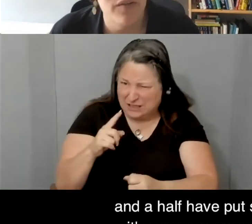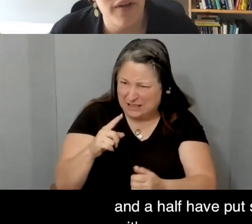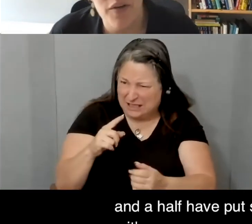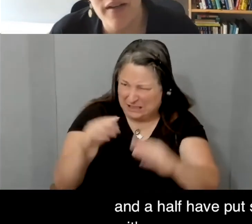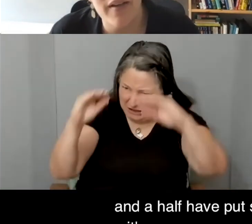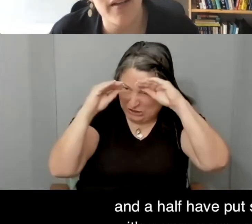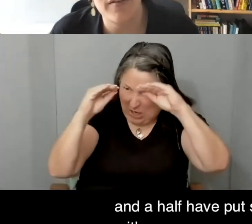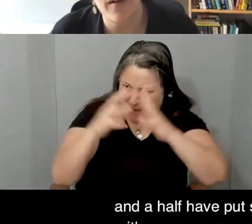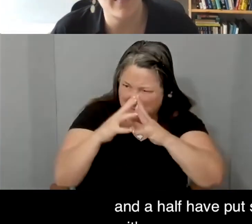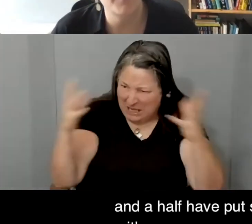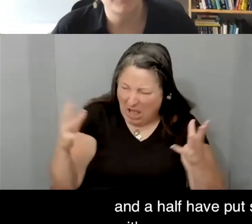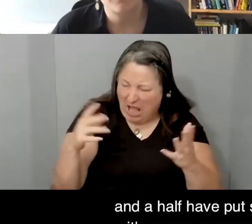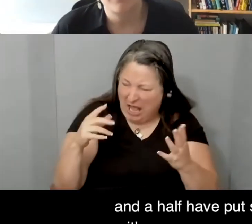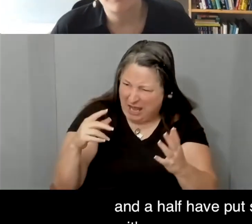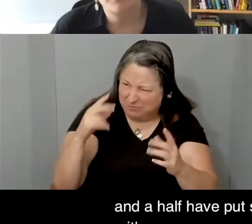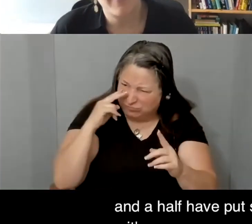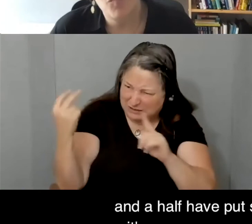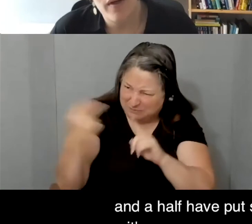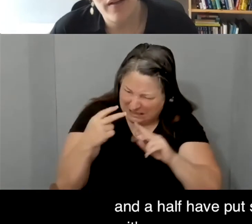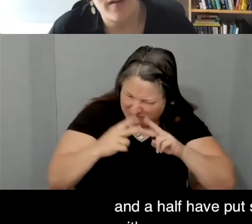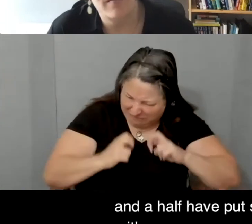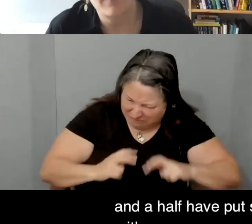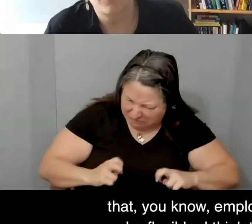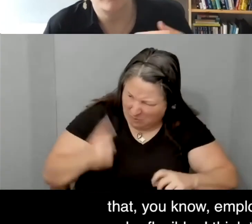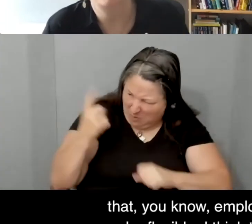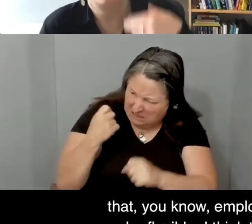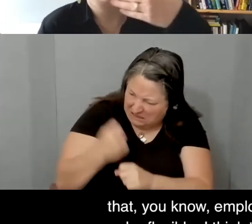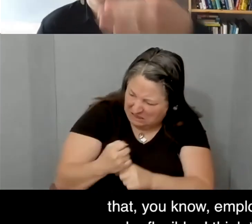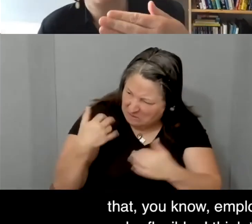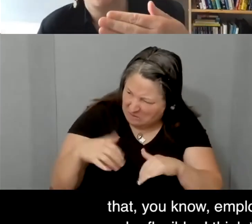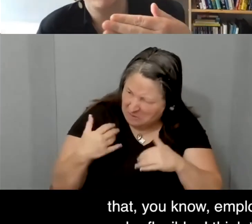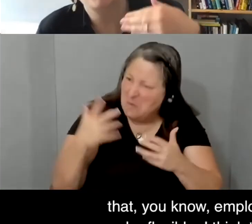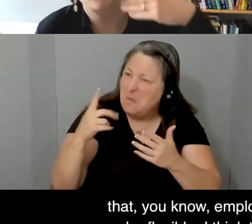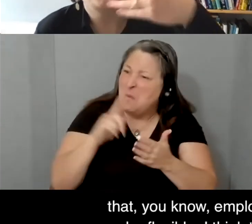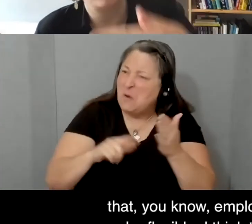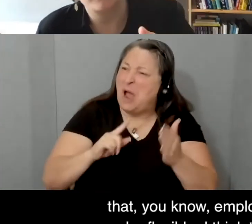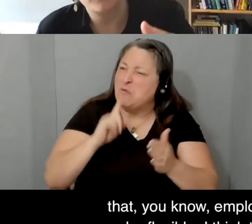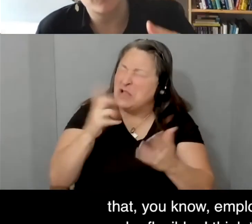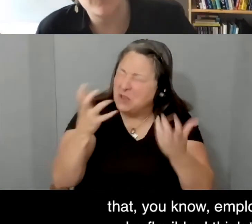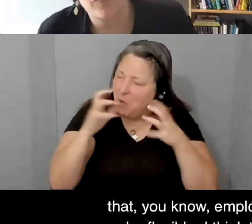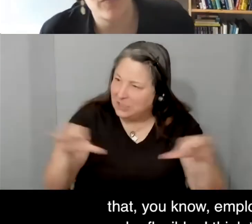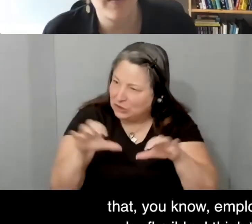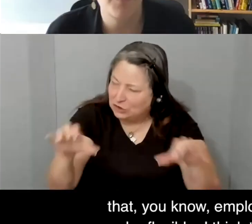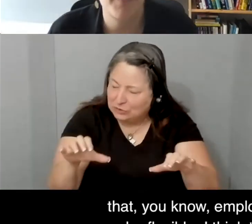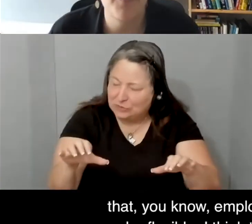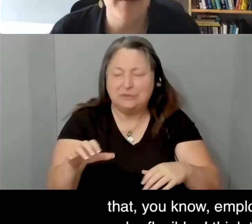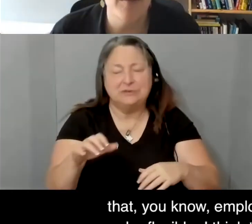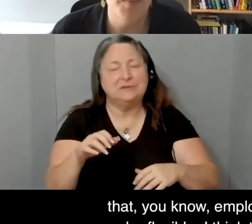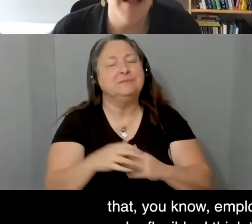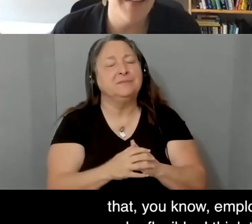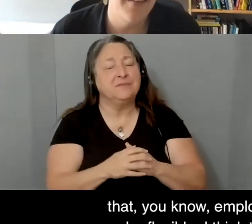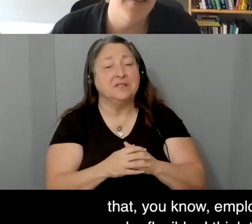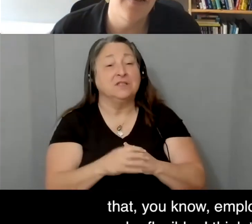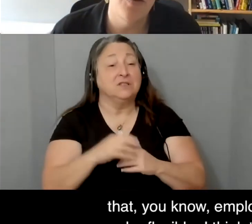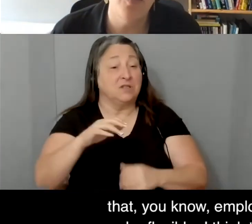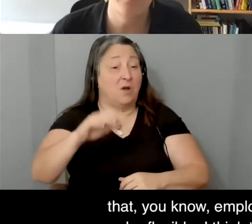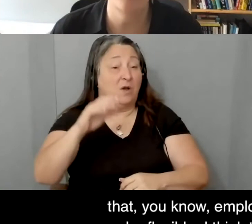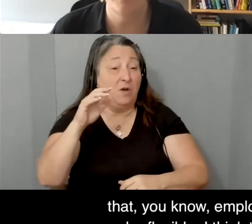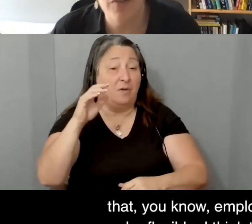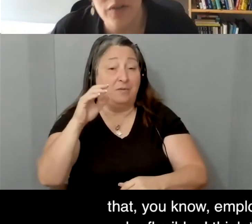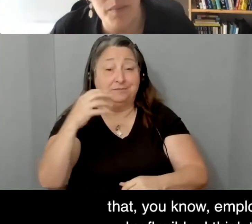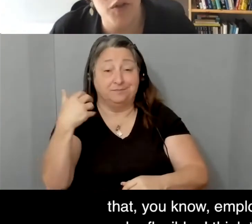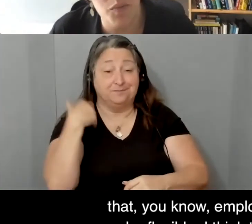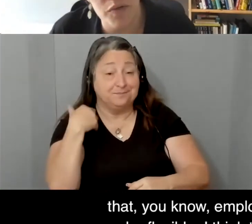think it's a very, very exciting time, in the same way that, employee and job seekers need to be flexible. I think